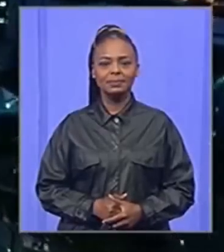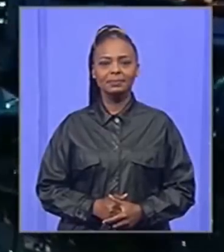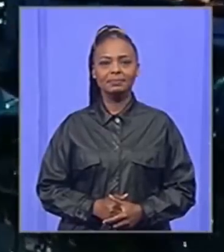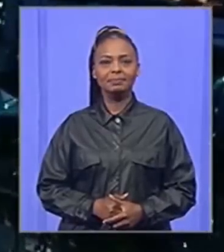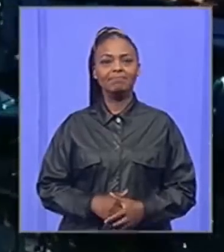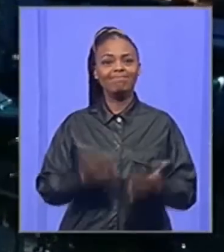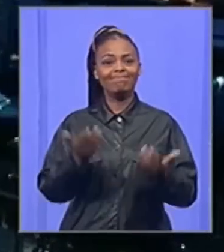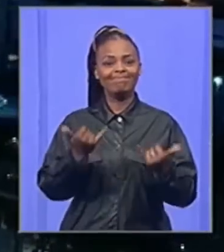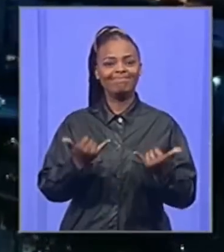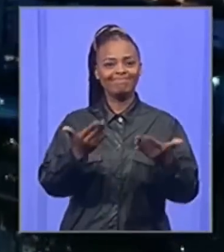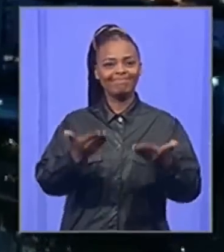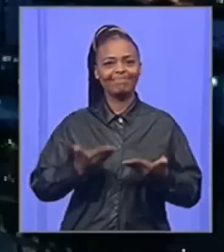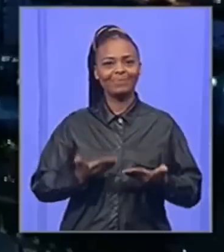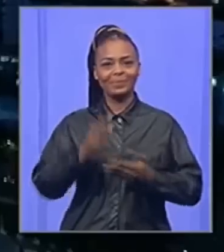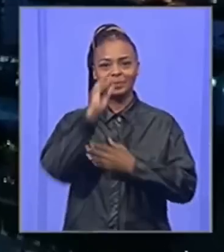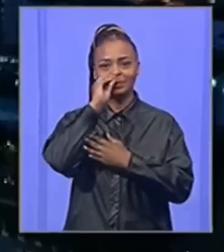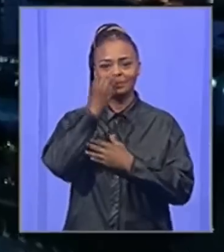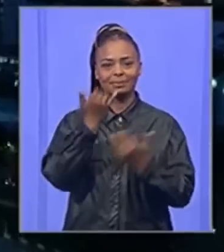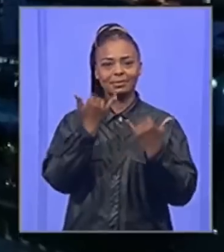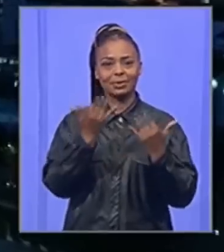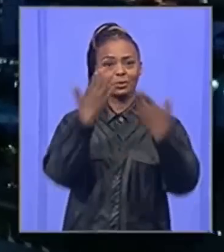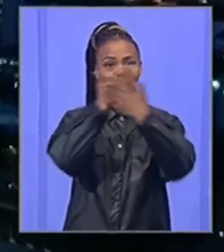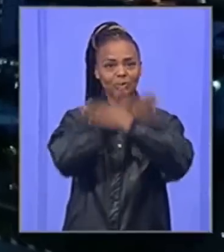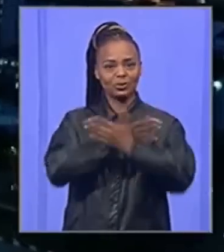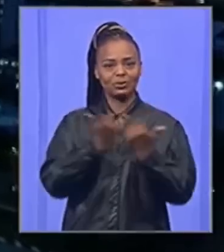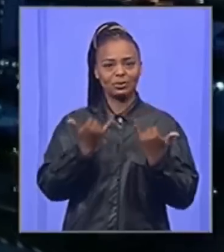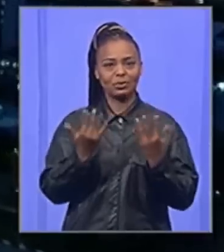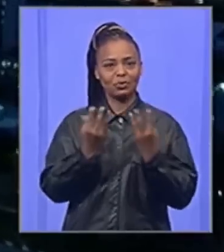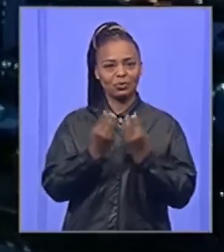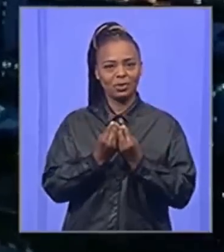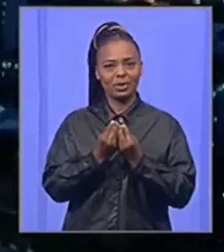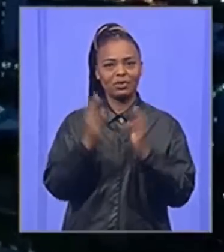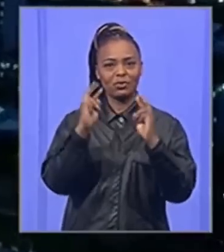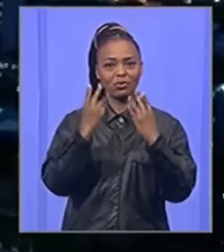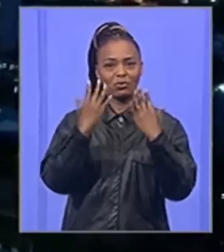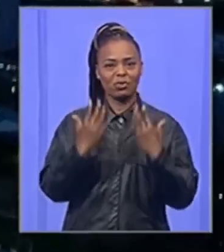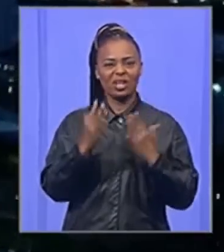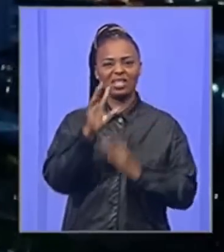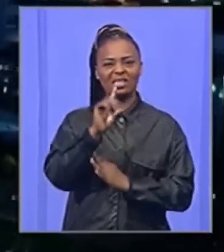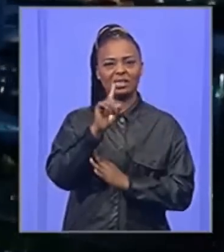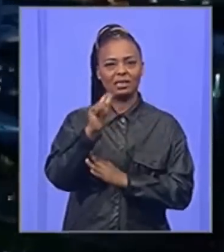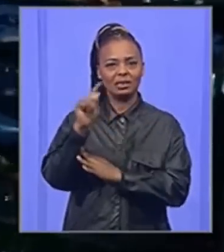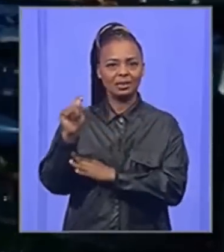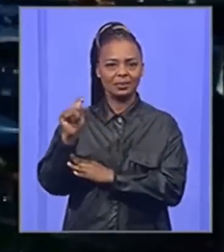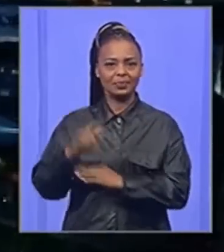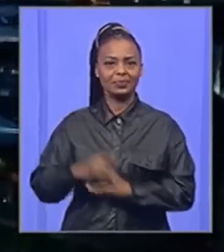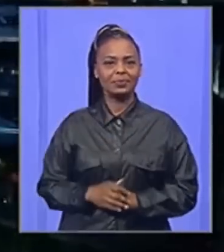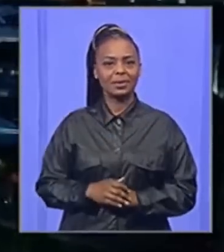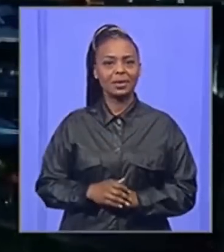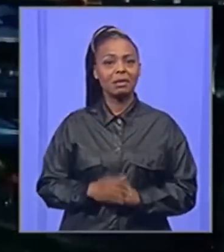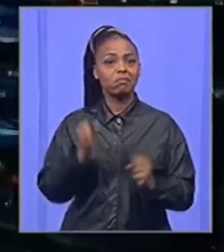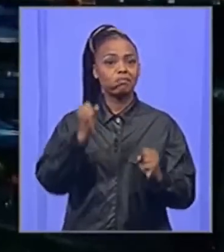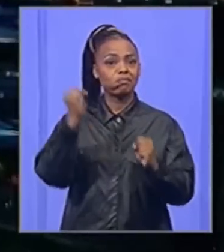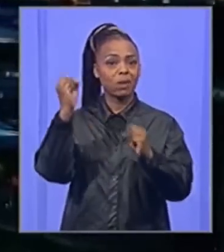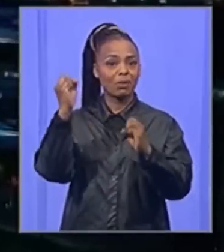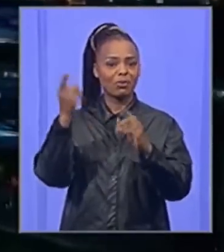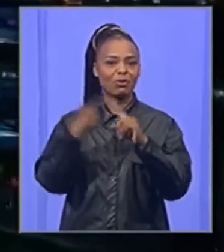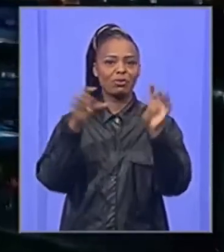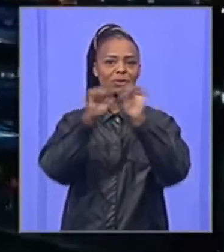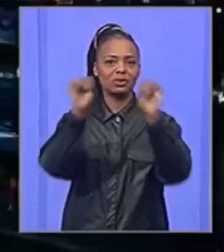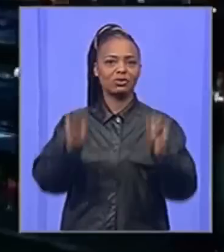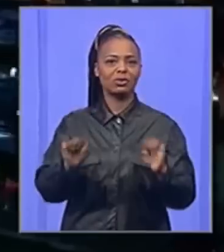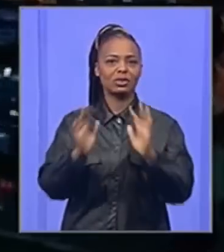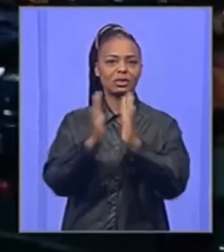Bagesho re lamogela ditabeng tsa rena tsa boshigumbio le babogedi ba rena ba kanala ya TTT. Re gasha go tswa Studio